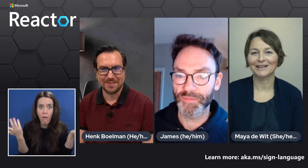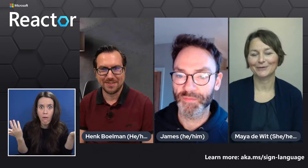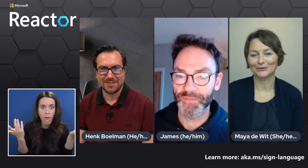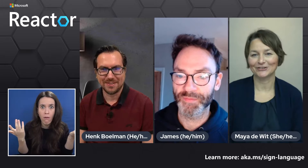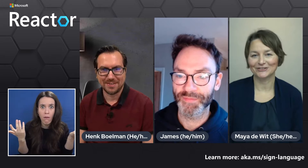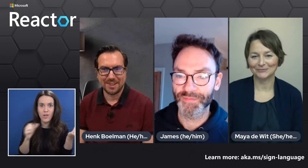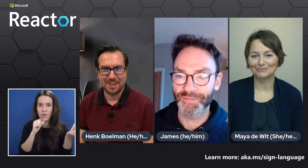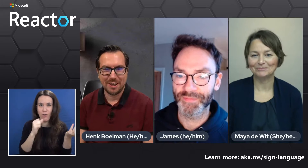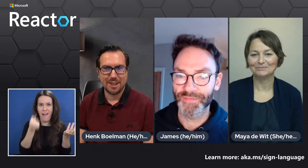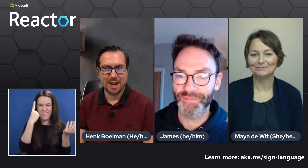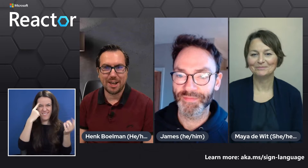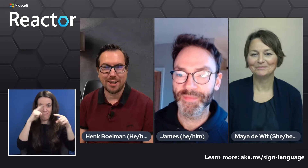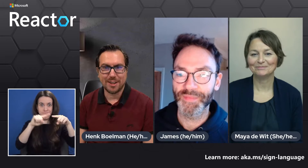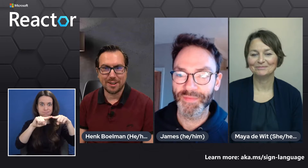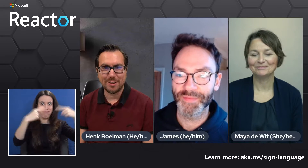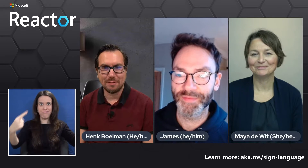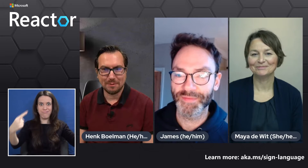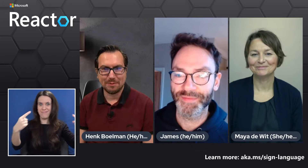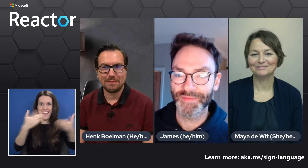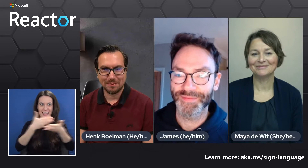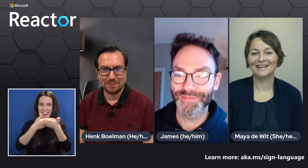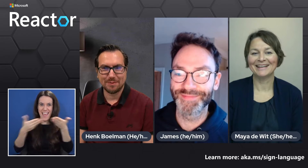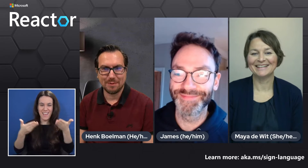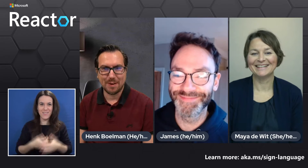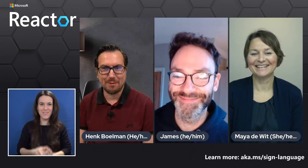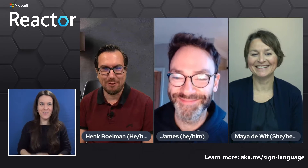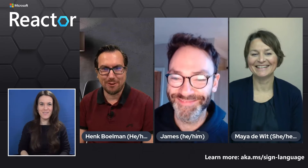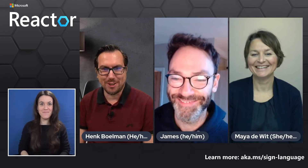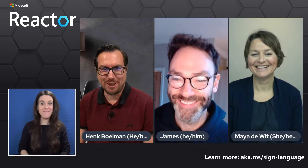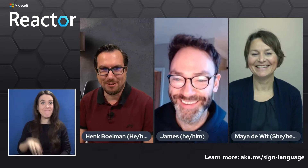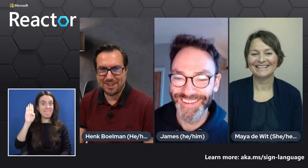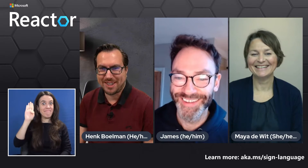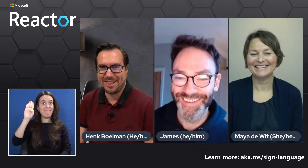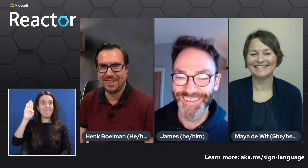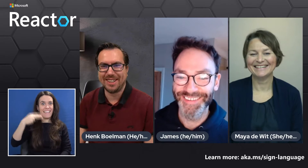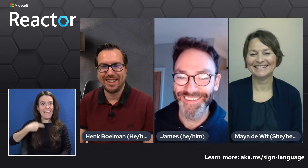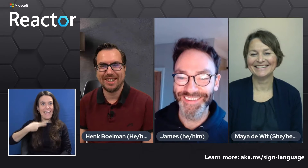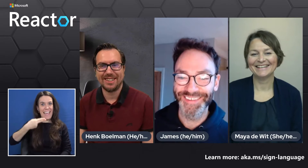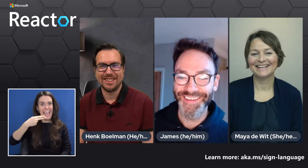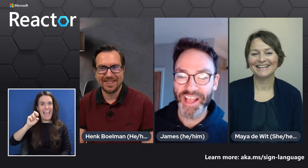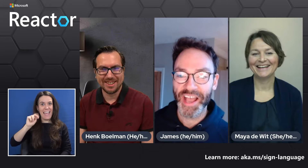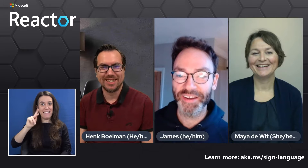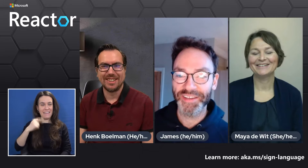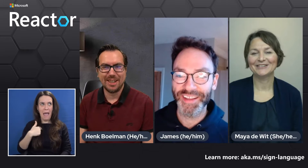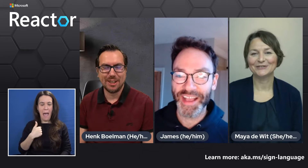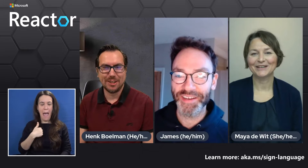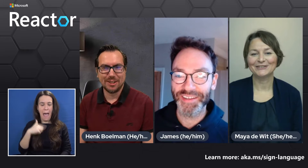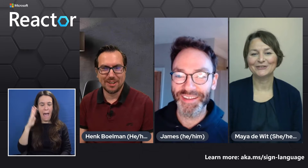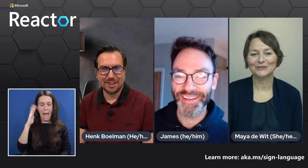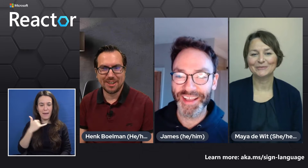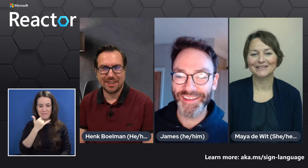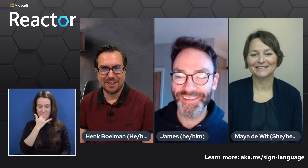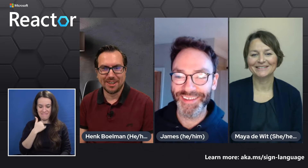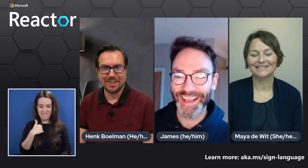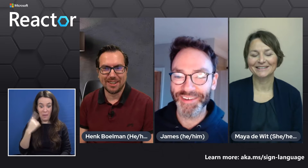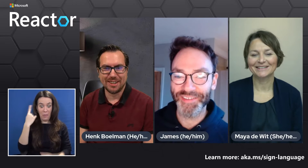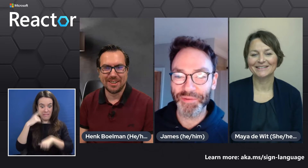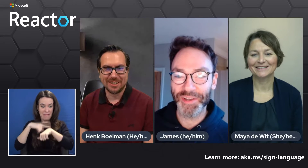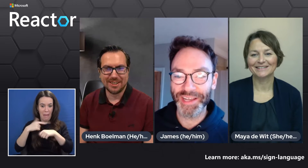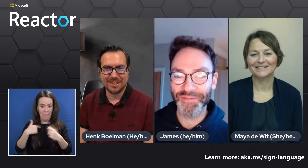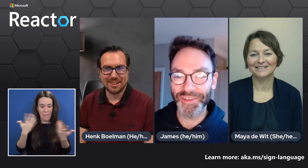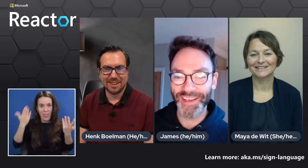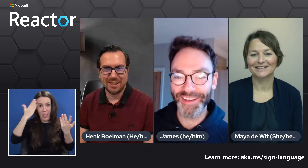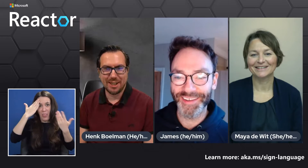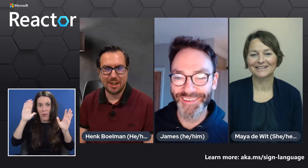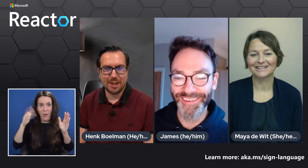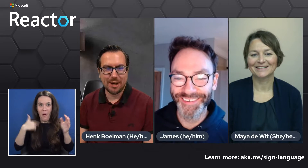different languages. I did that at the first event. That's right. You told me. How did that